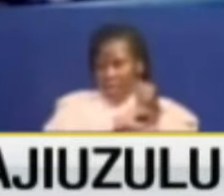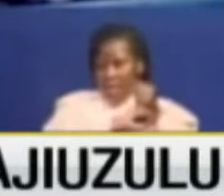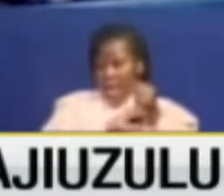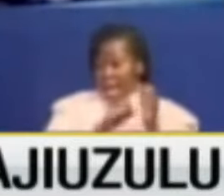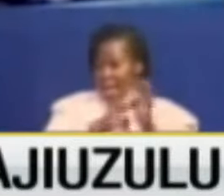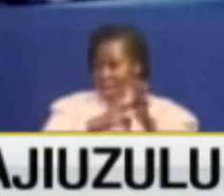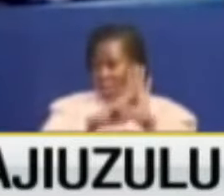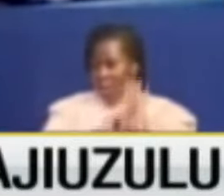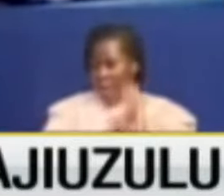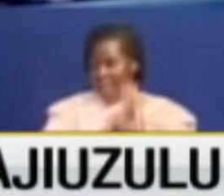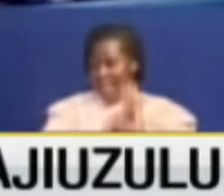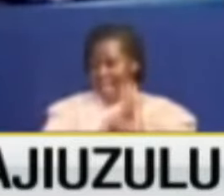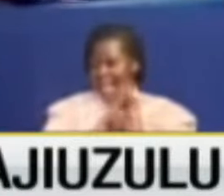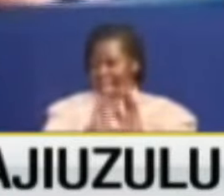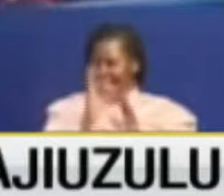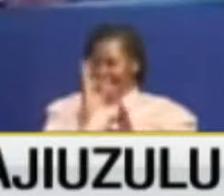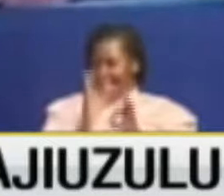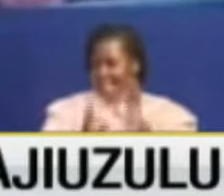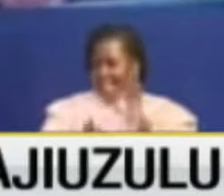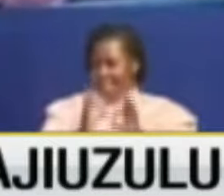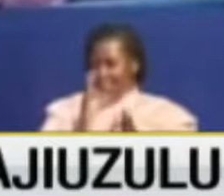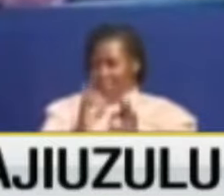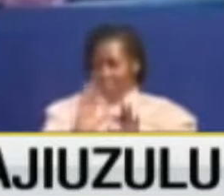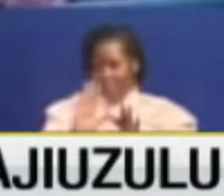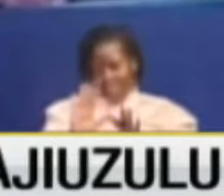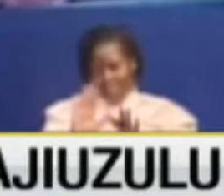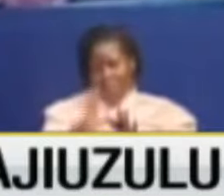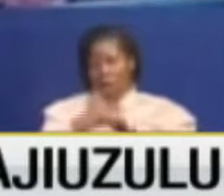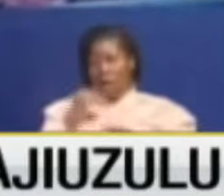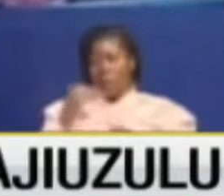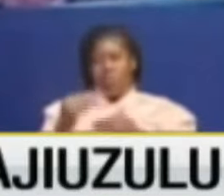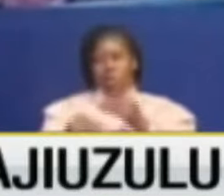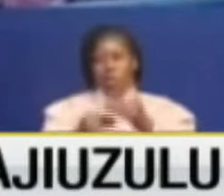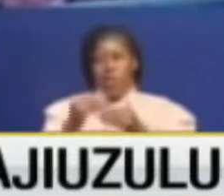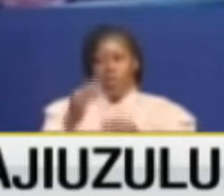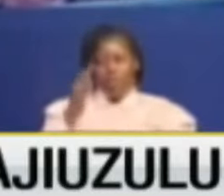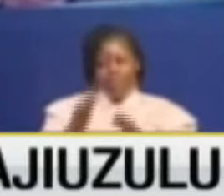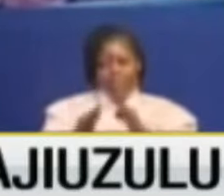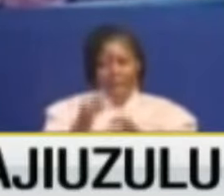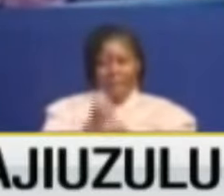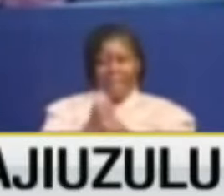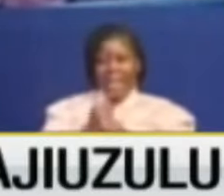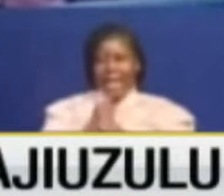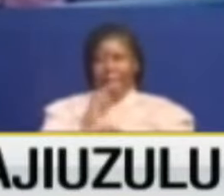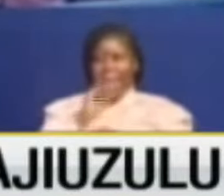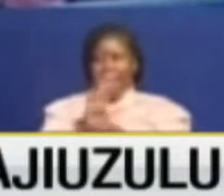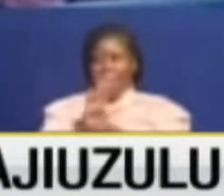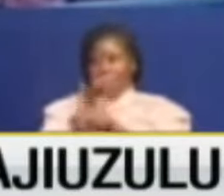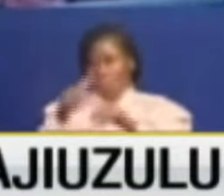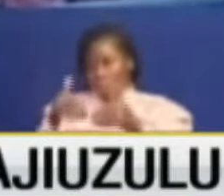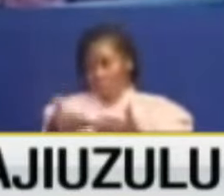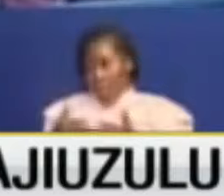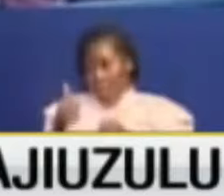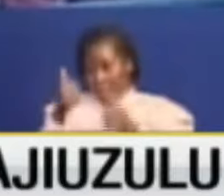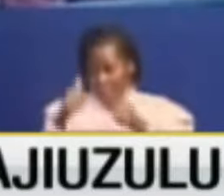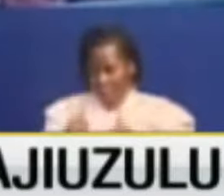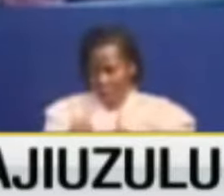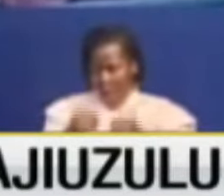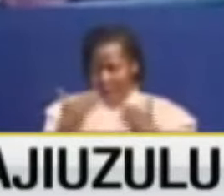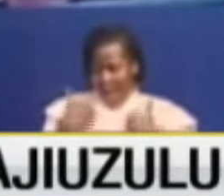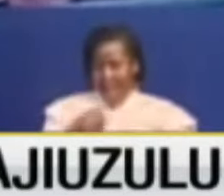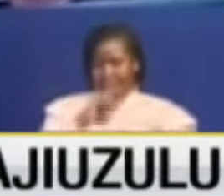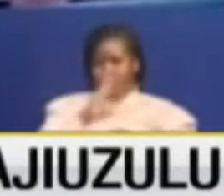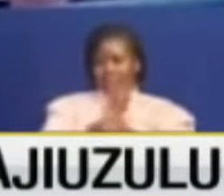requires justification. Let me therefore proceed to justify by making a promissory note. I promise